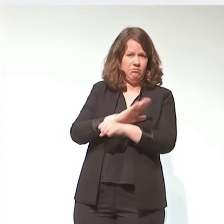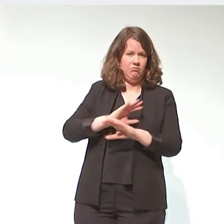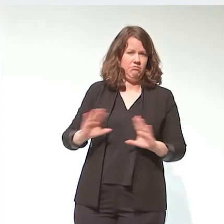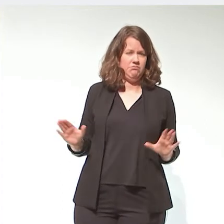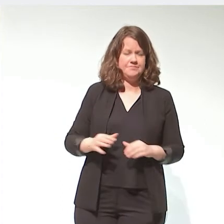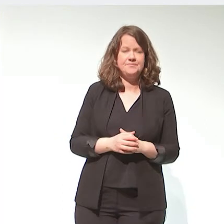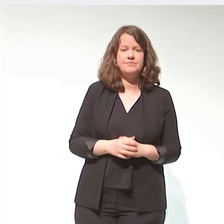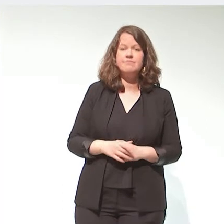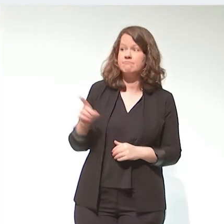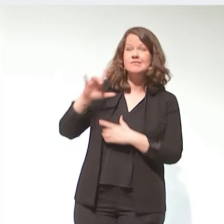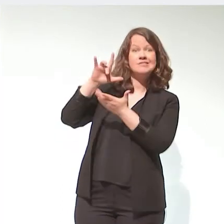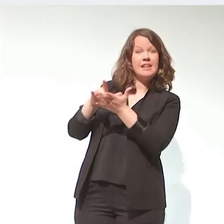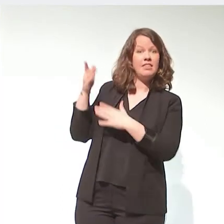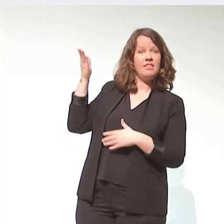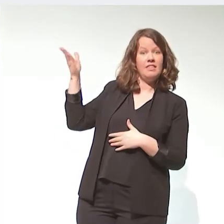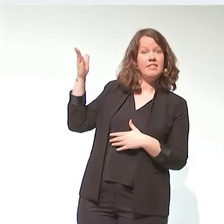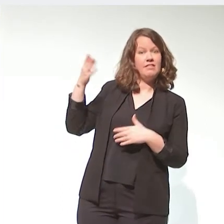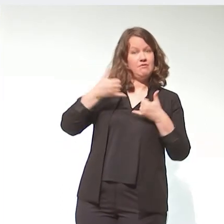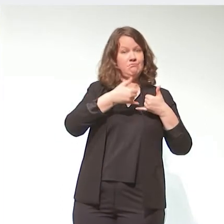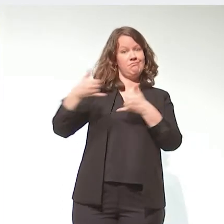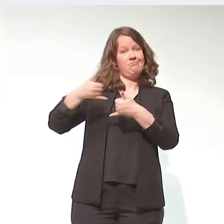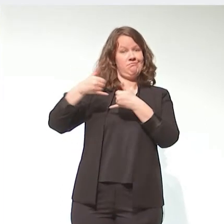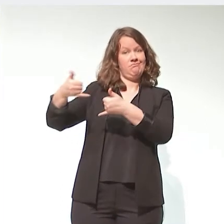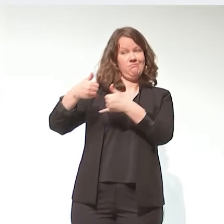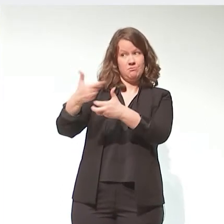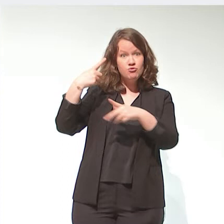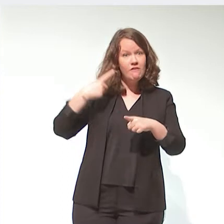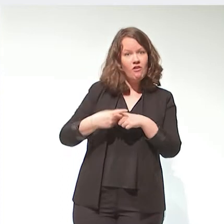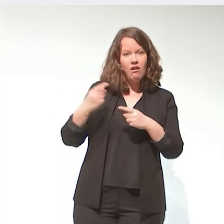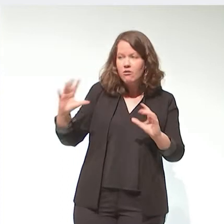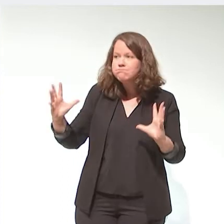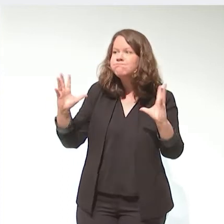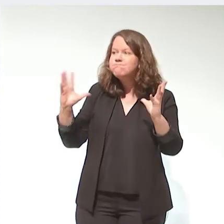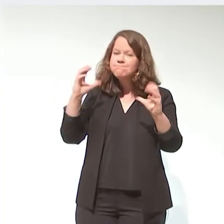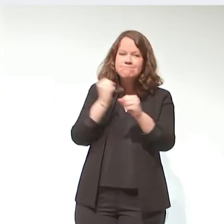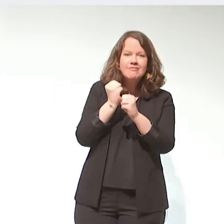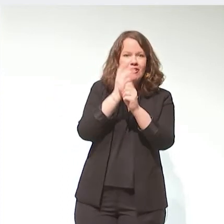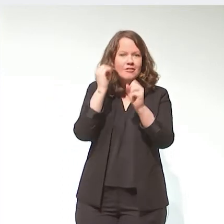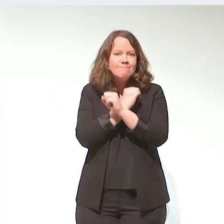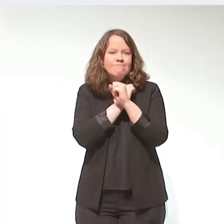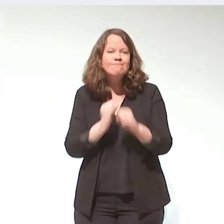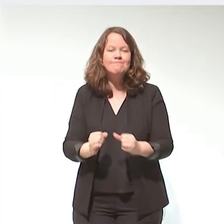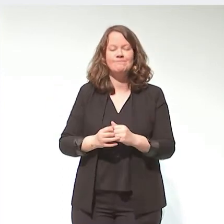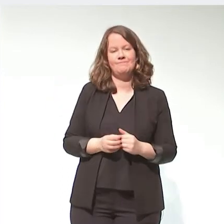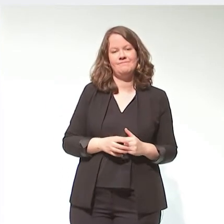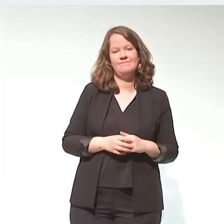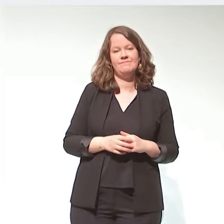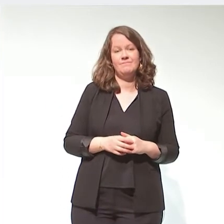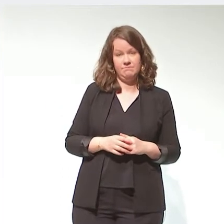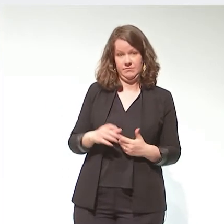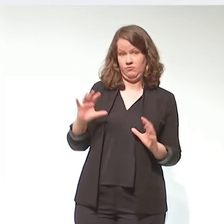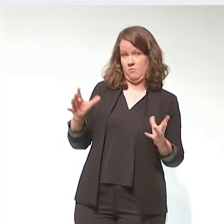itself. So architects have worked together with all the stakeholders, of course the Adult Education